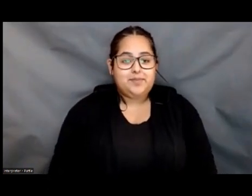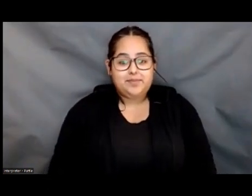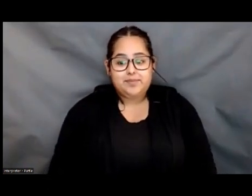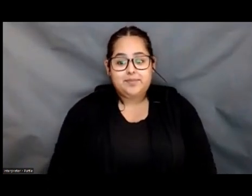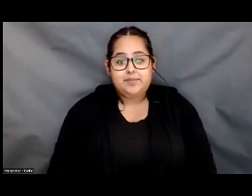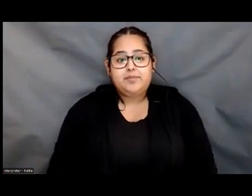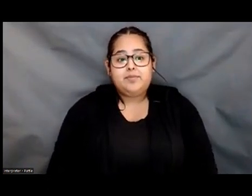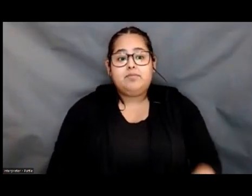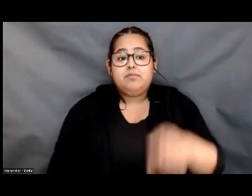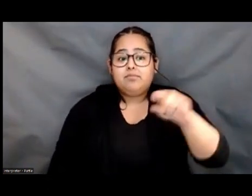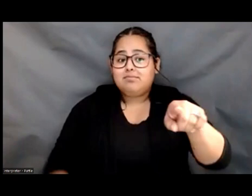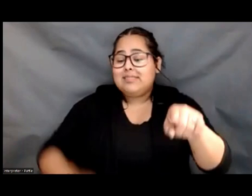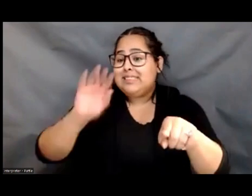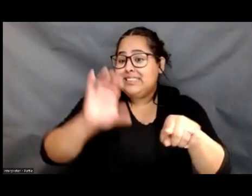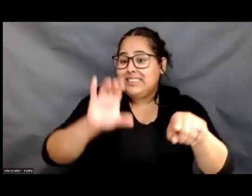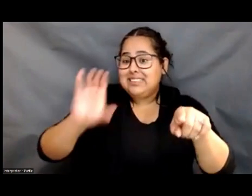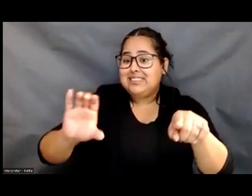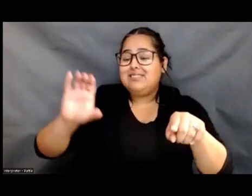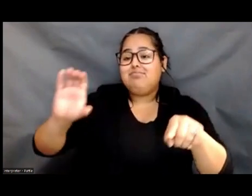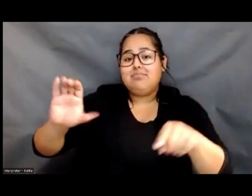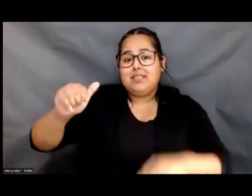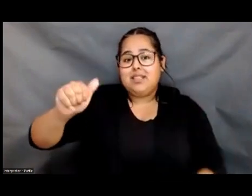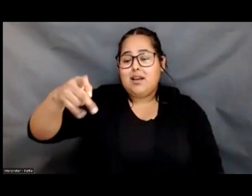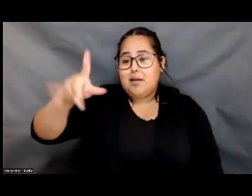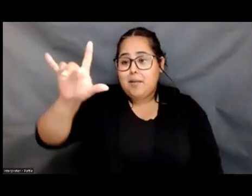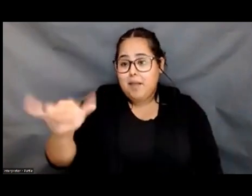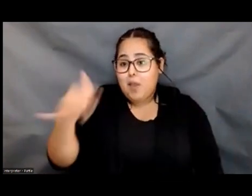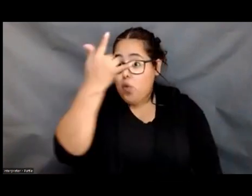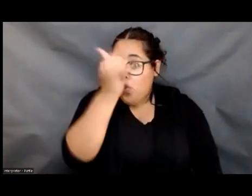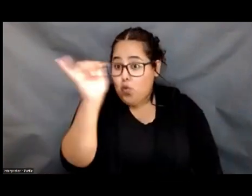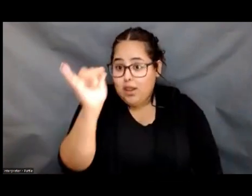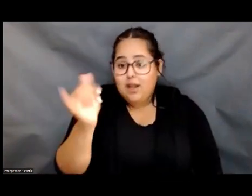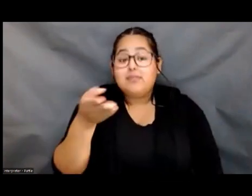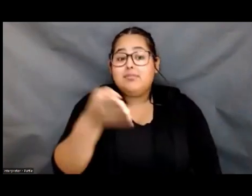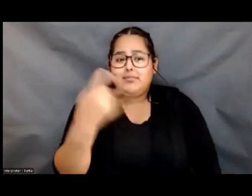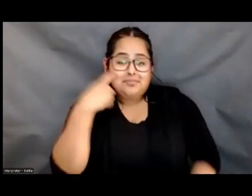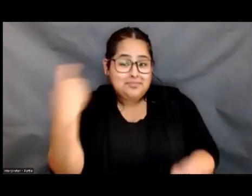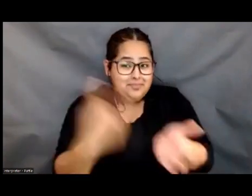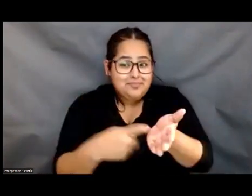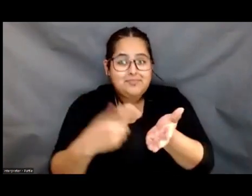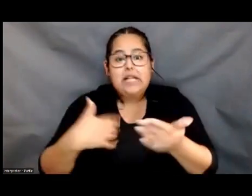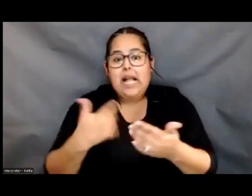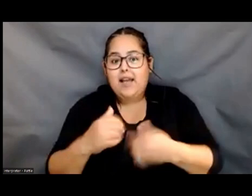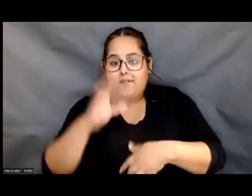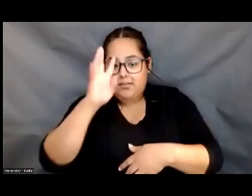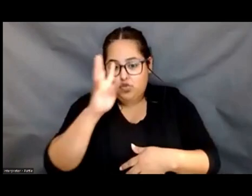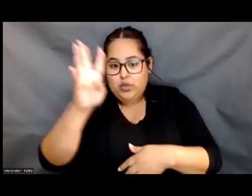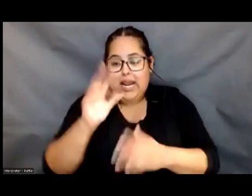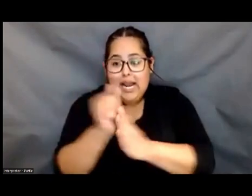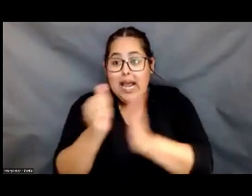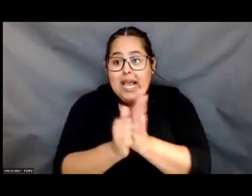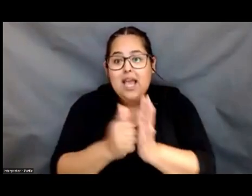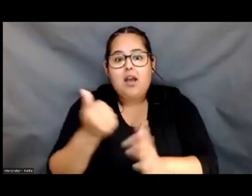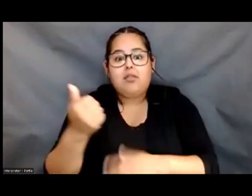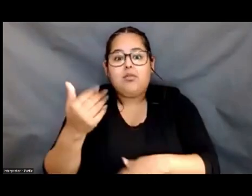So this is what the CC Apply main page will look like. As you can see, there's a create an account or a sign in option.